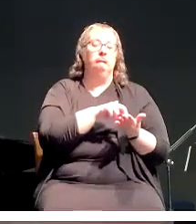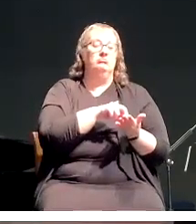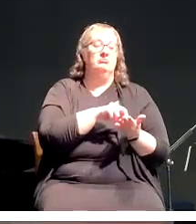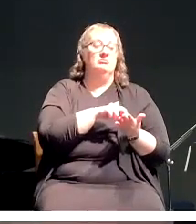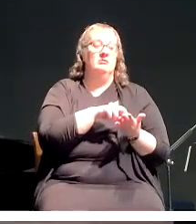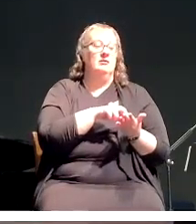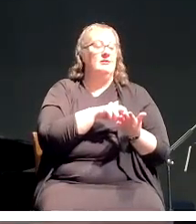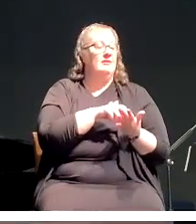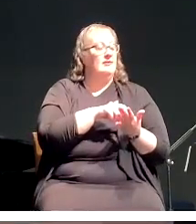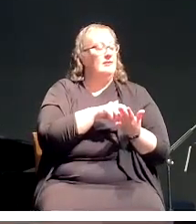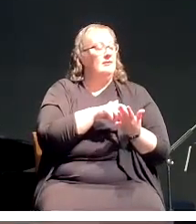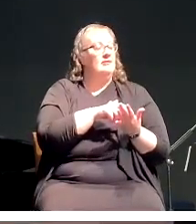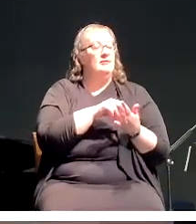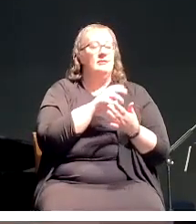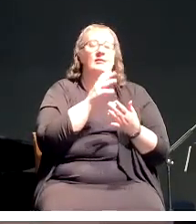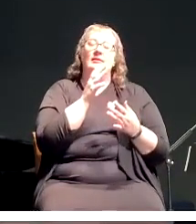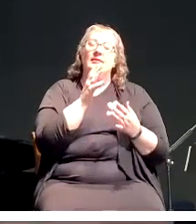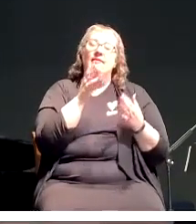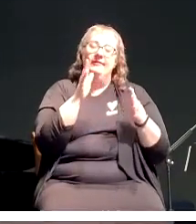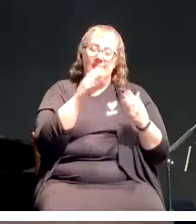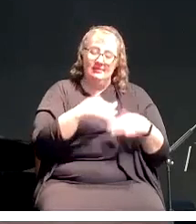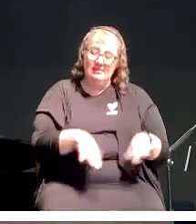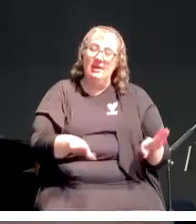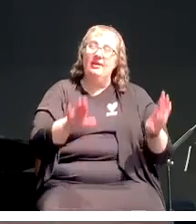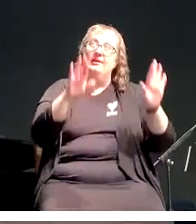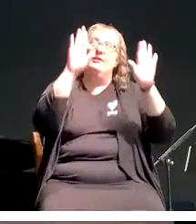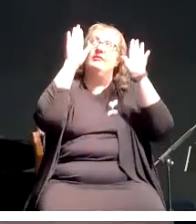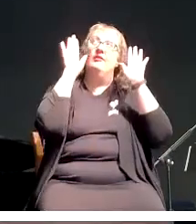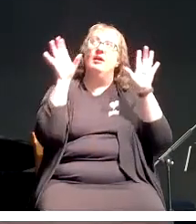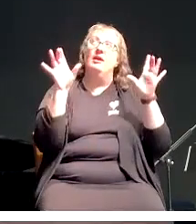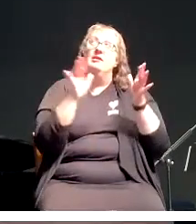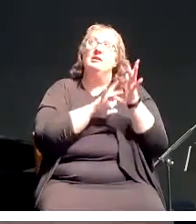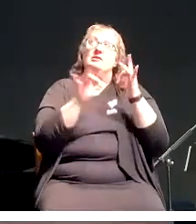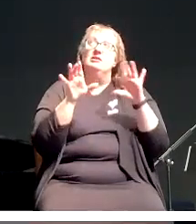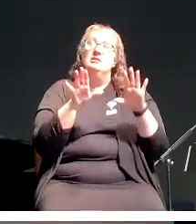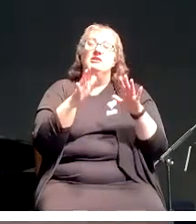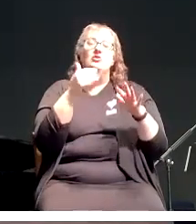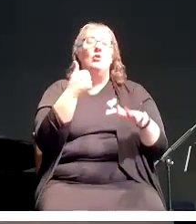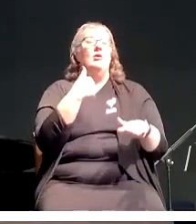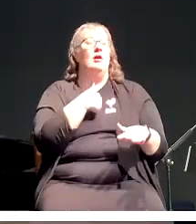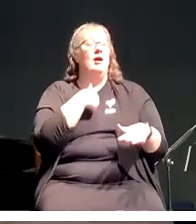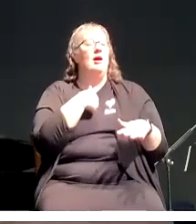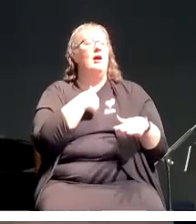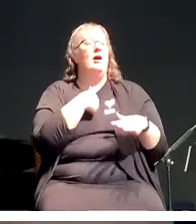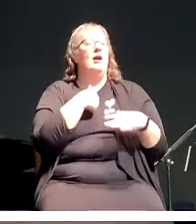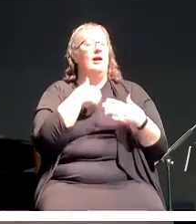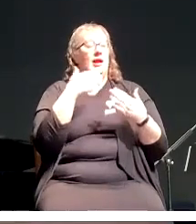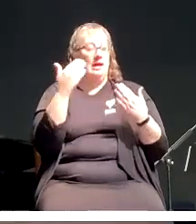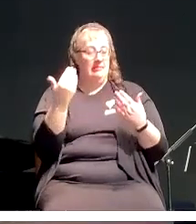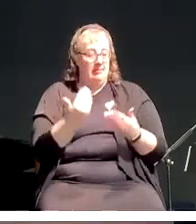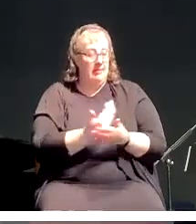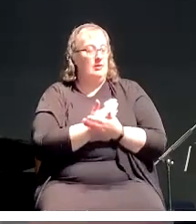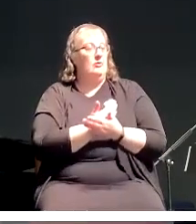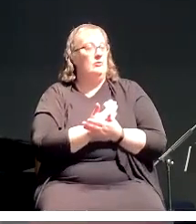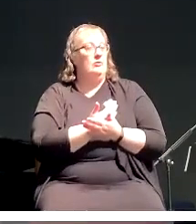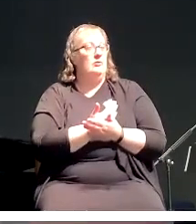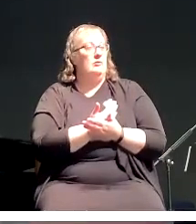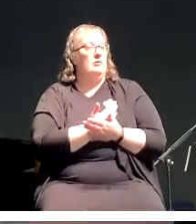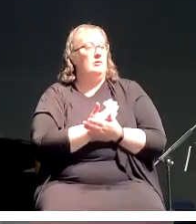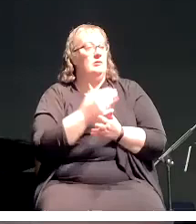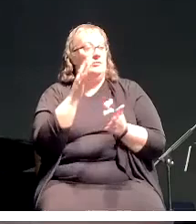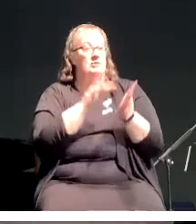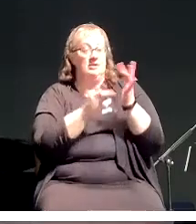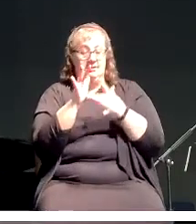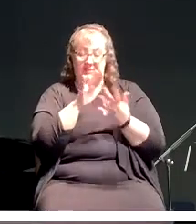the sacrifice that he made. Why? So I can be made into something new. With